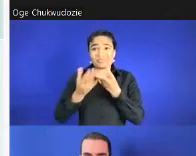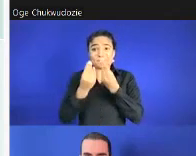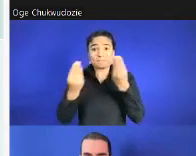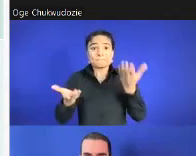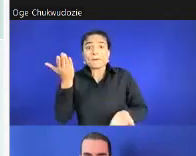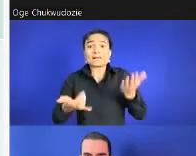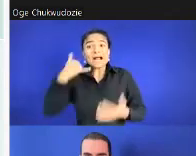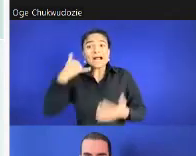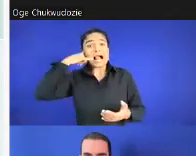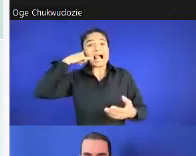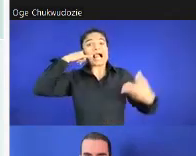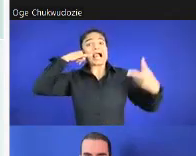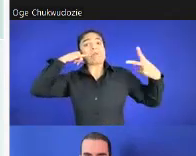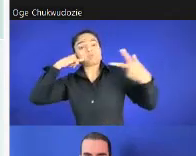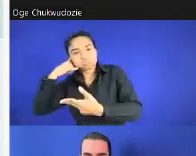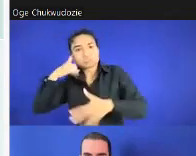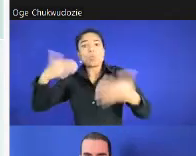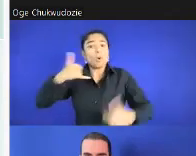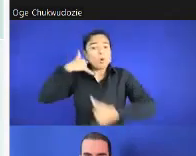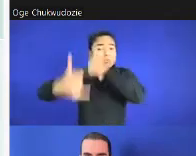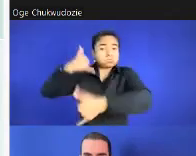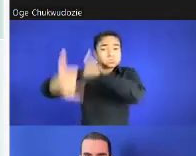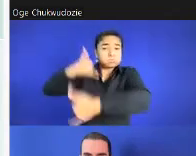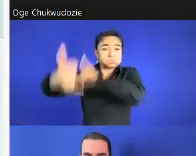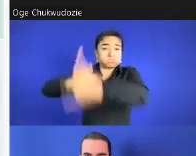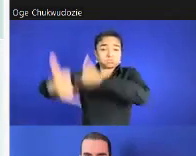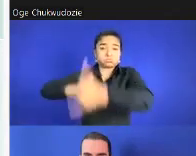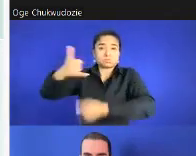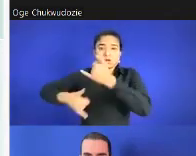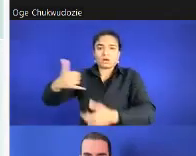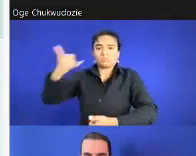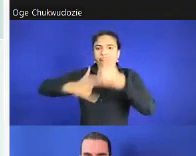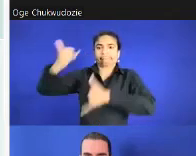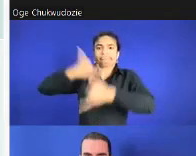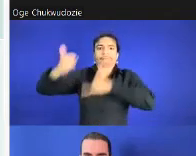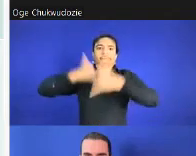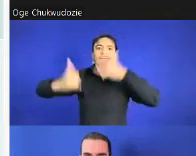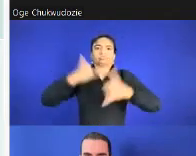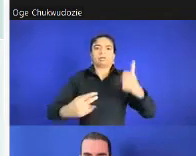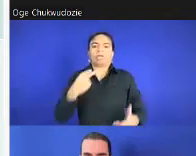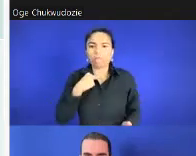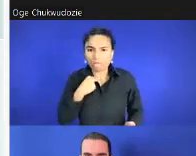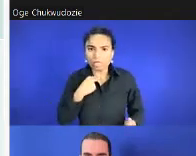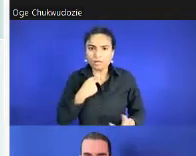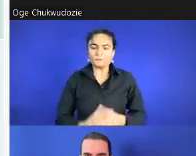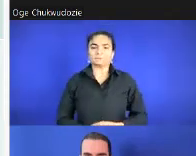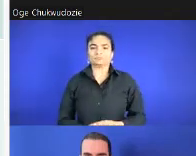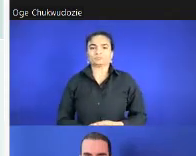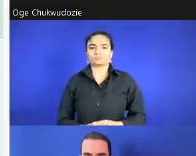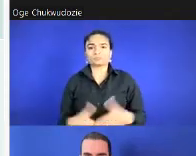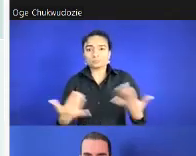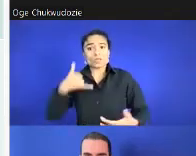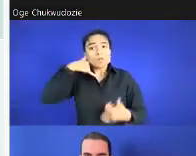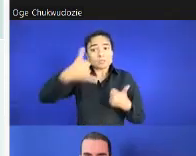particular project. There might be several calls coming in at the same time, and people's calls may be